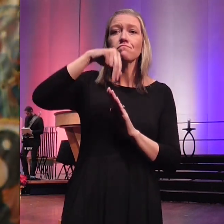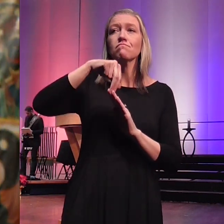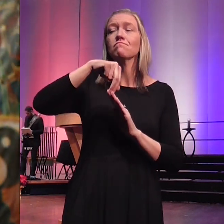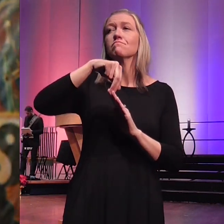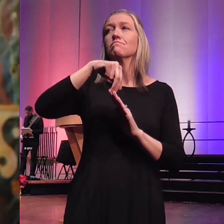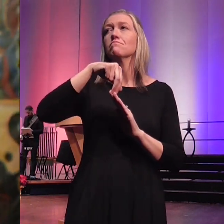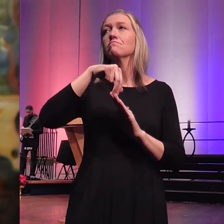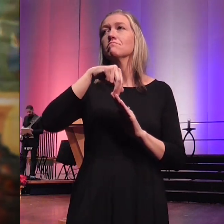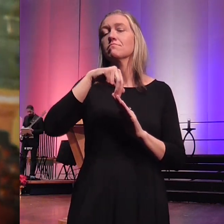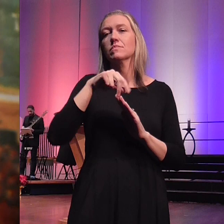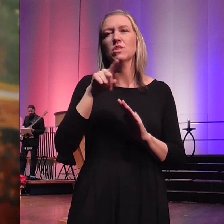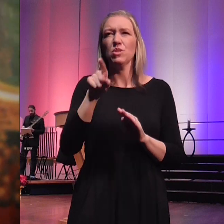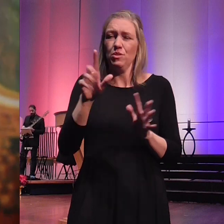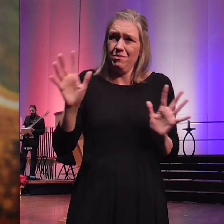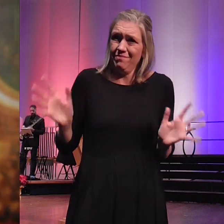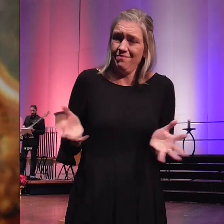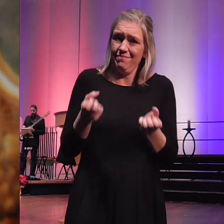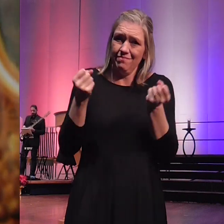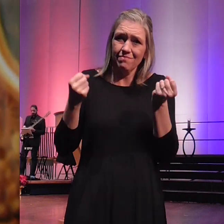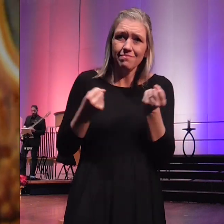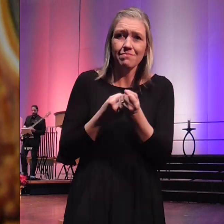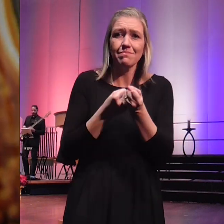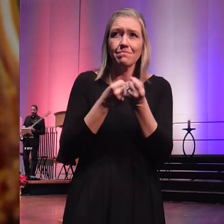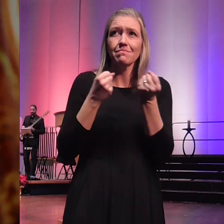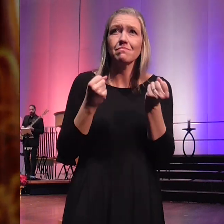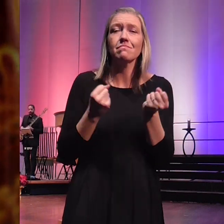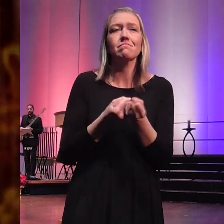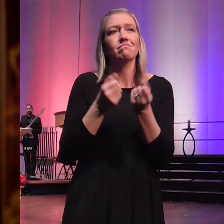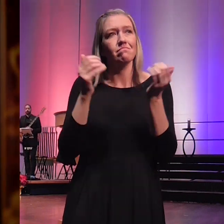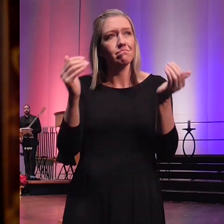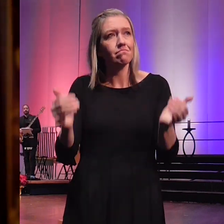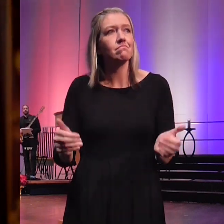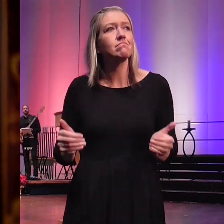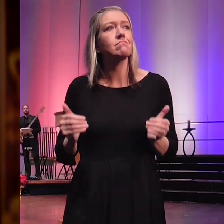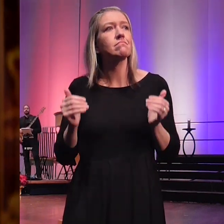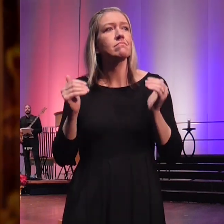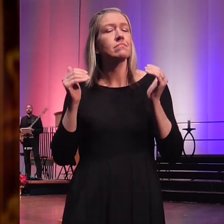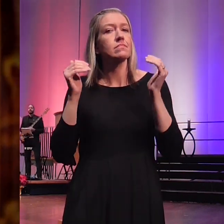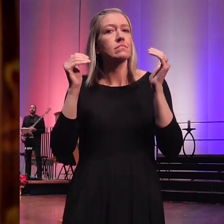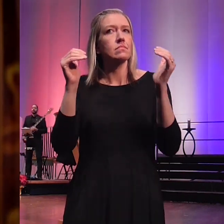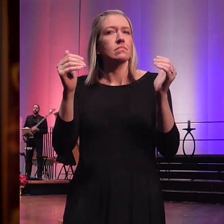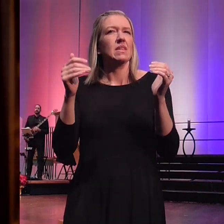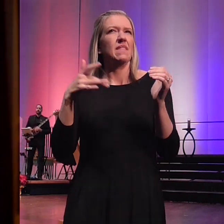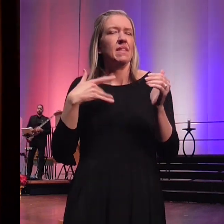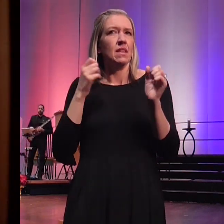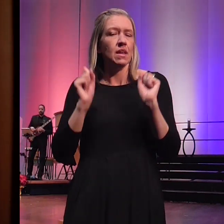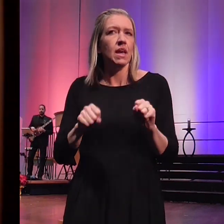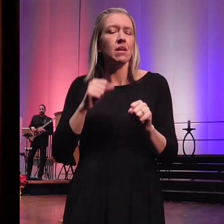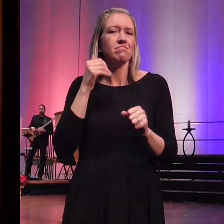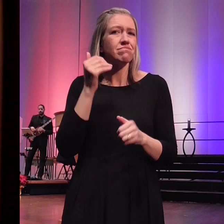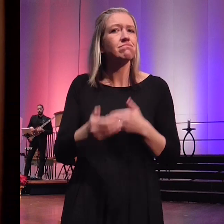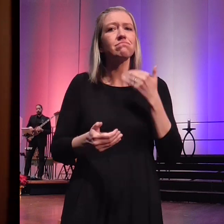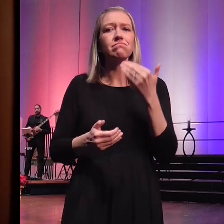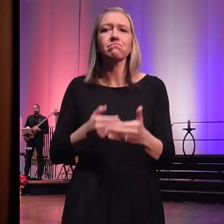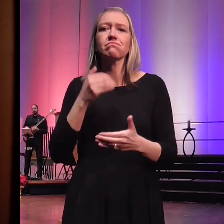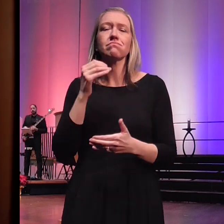mountains. You raise me up to walk on stormy